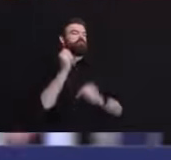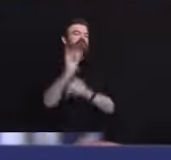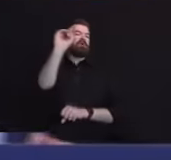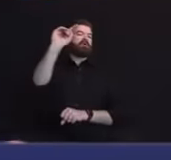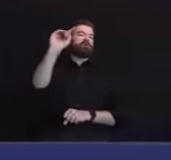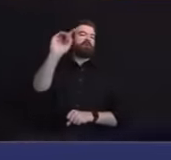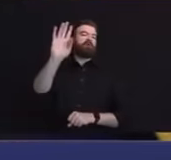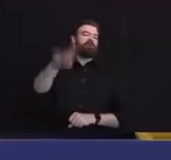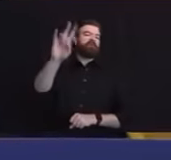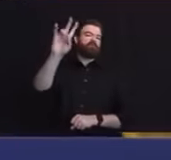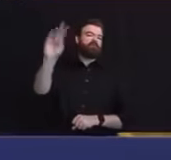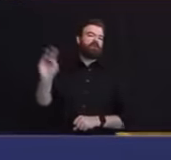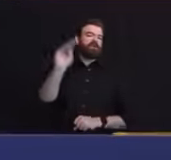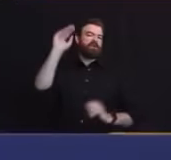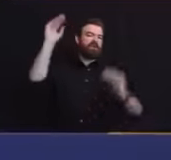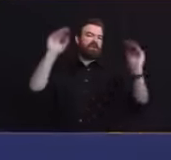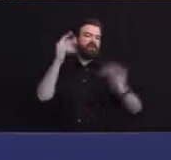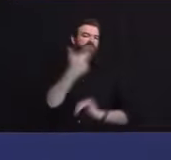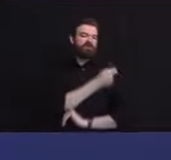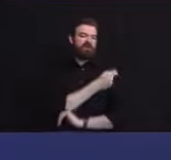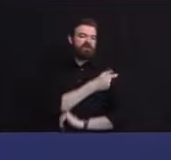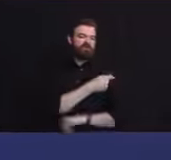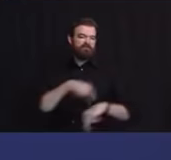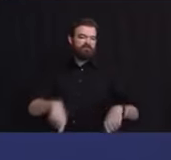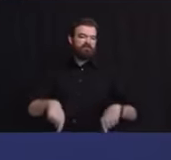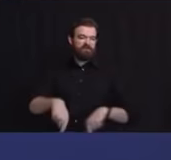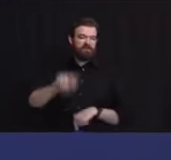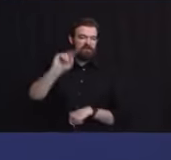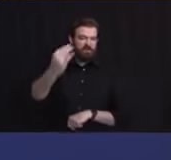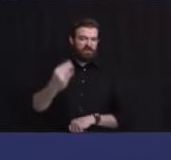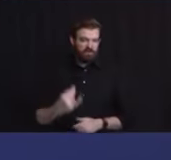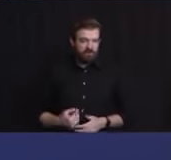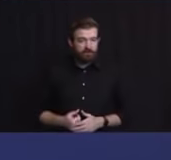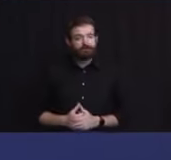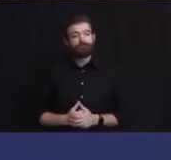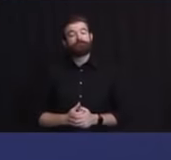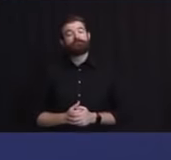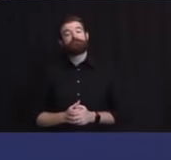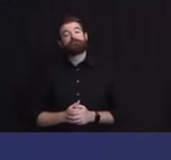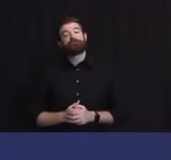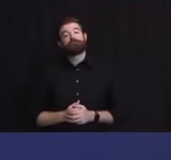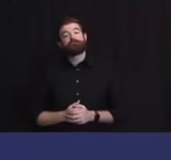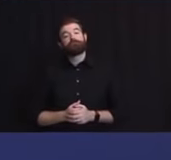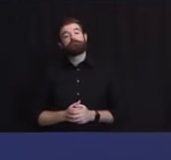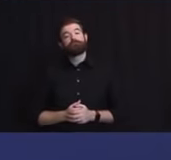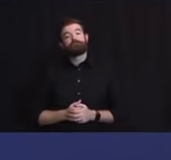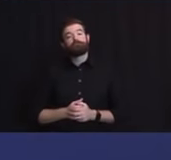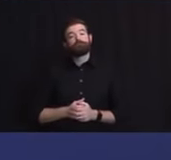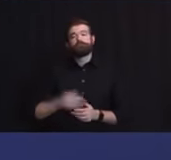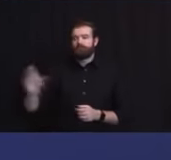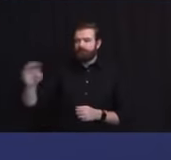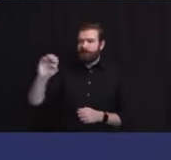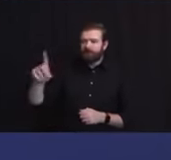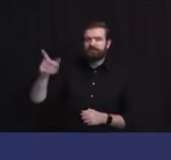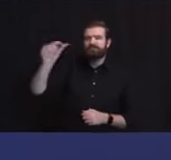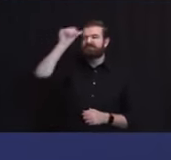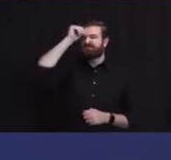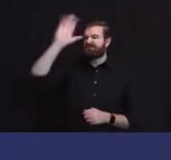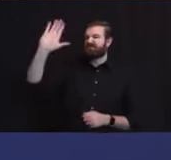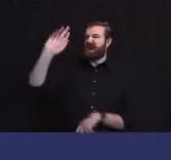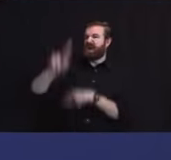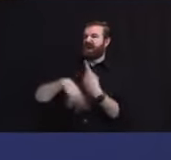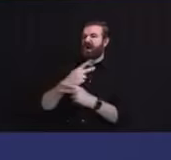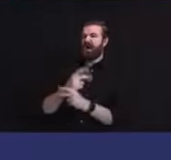on the offense to ensure that happens, right? Yep. Ed, how about the variants in India? Are we seeing them here, and any reactions you've gotten? Great to